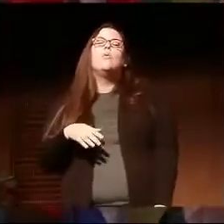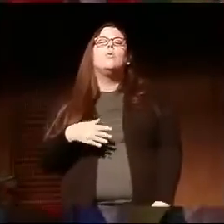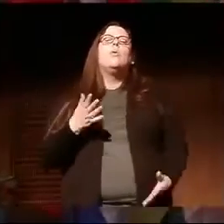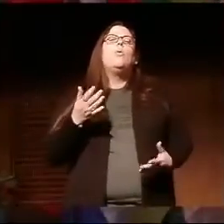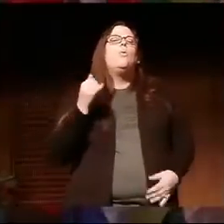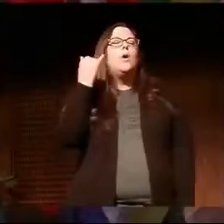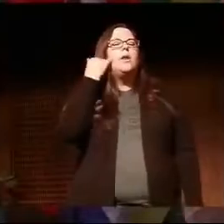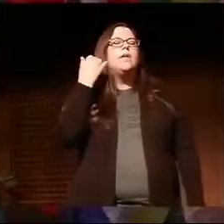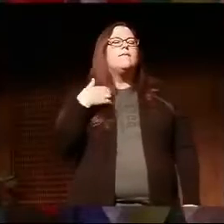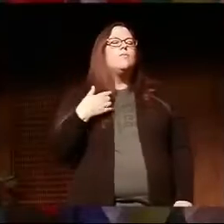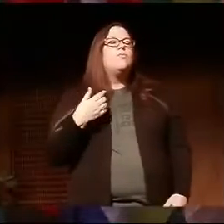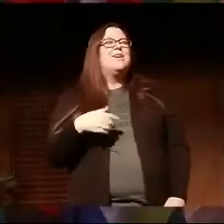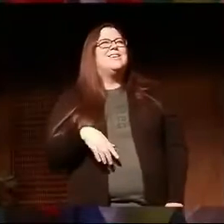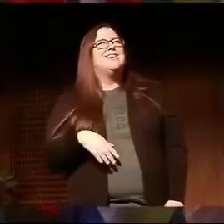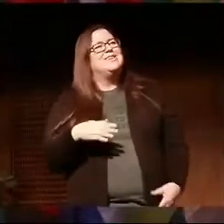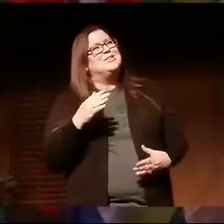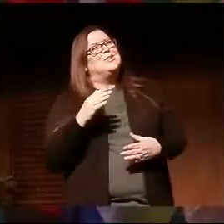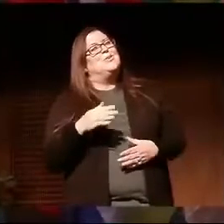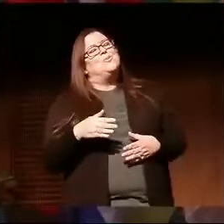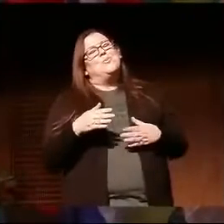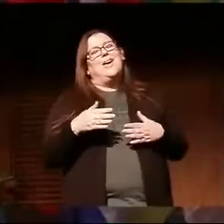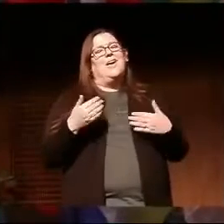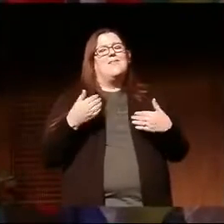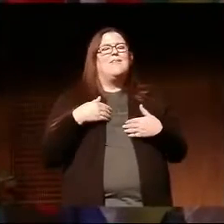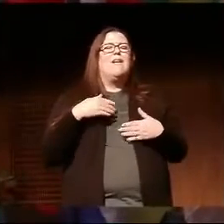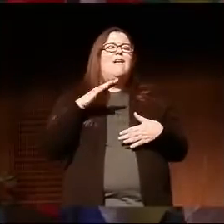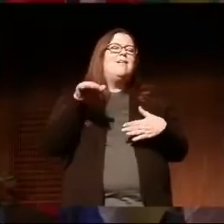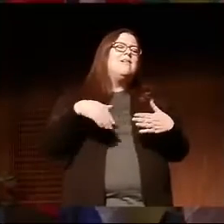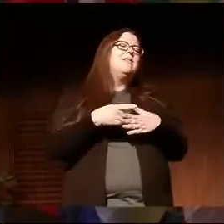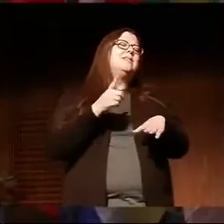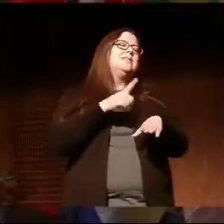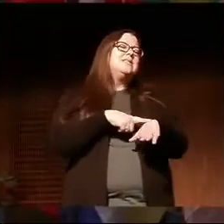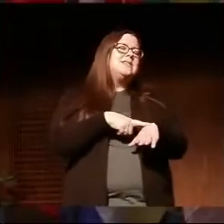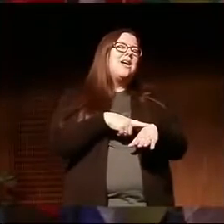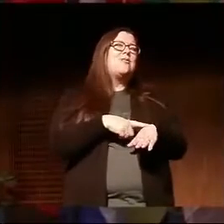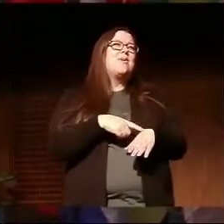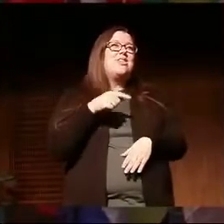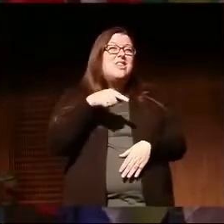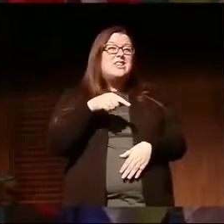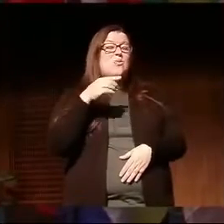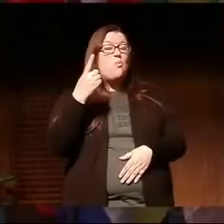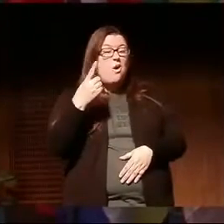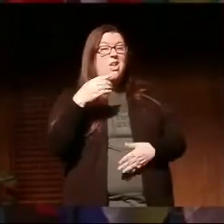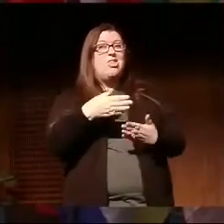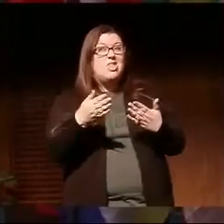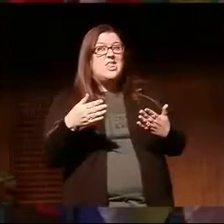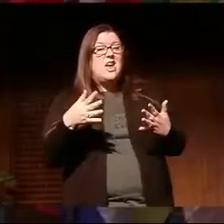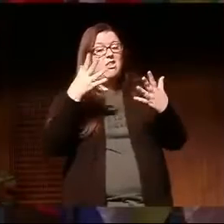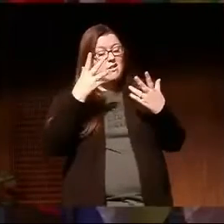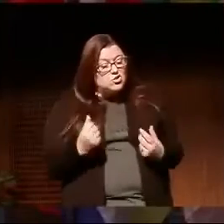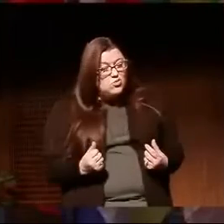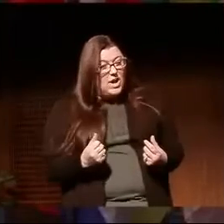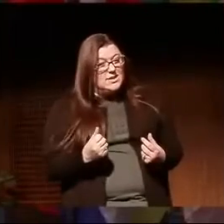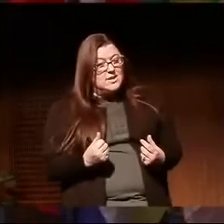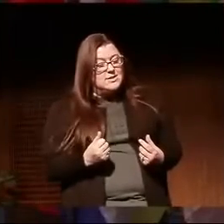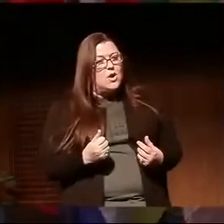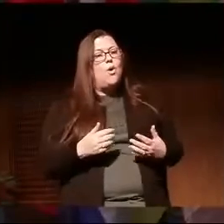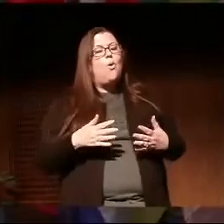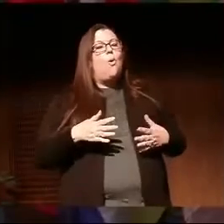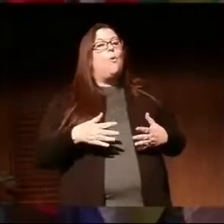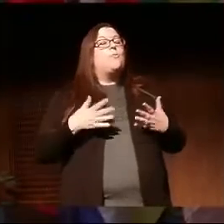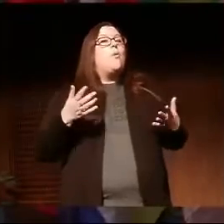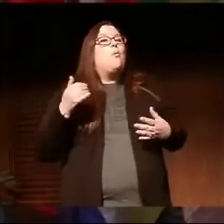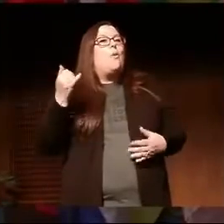spend all this time on this particular thing and it can be draining. What if at the end of our meetings, we had some good God moments where we just